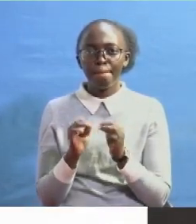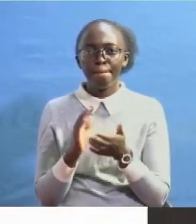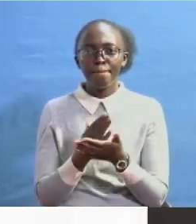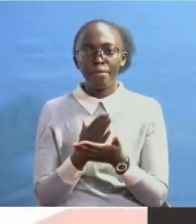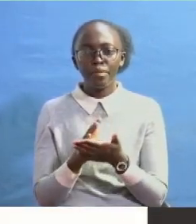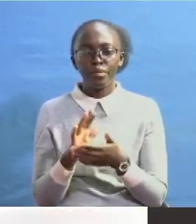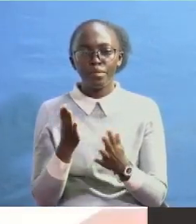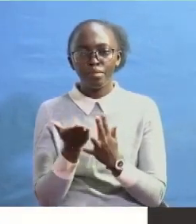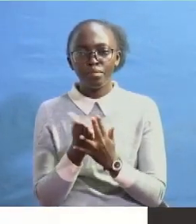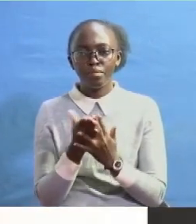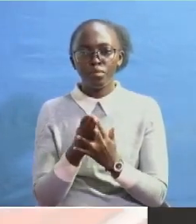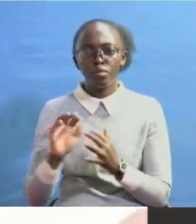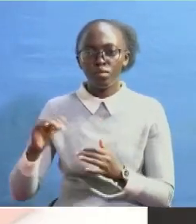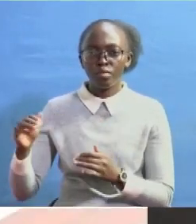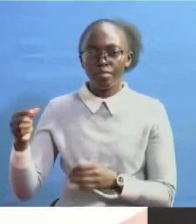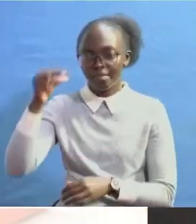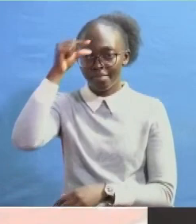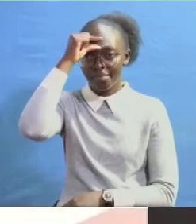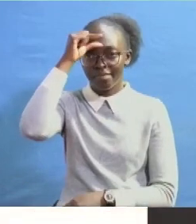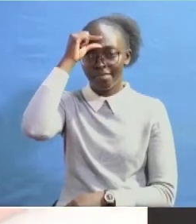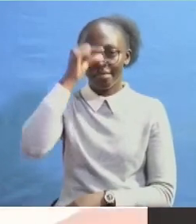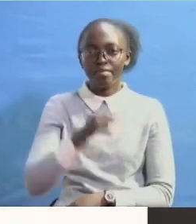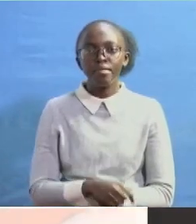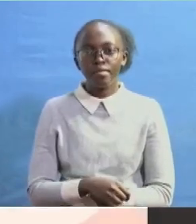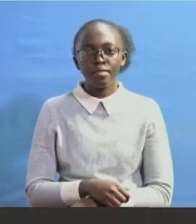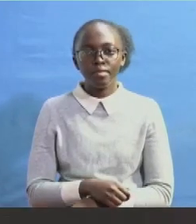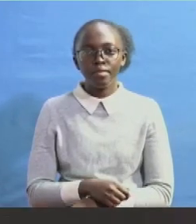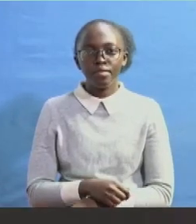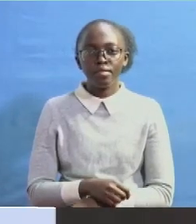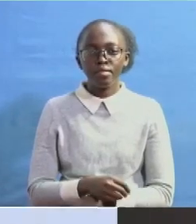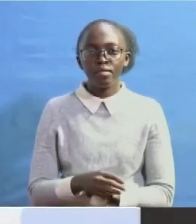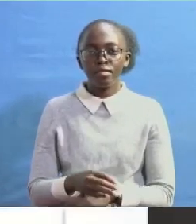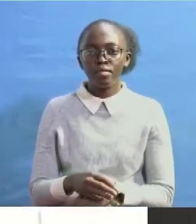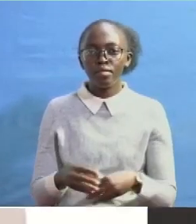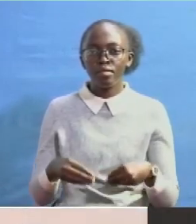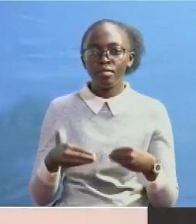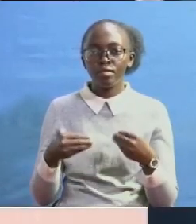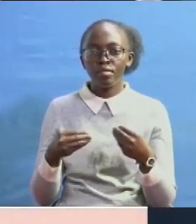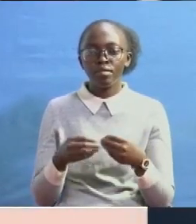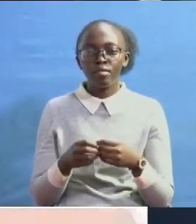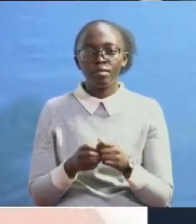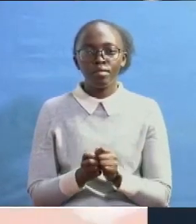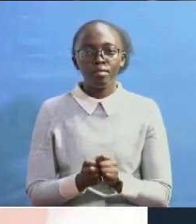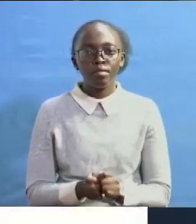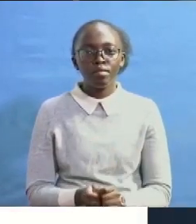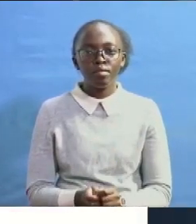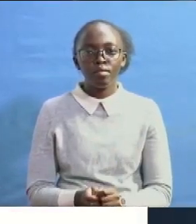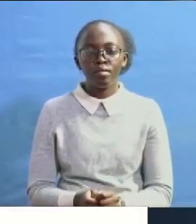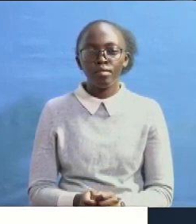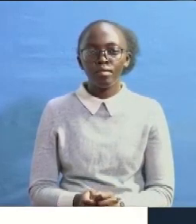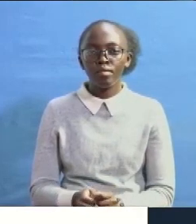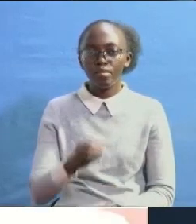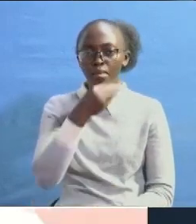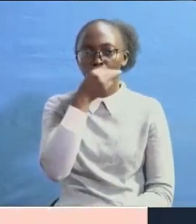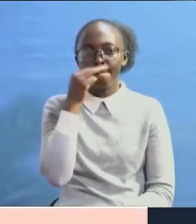governments and NEMA, adding another layer of complexity to compliance efforts. Kwa mujibu wa